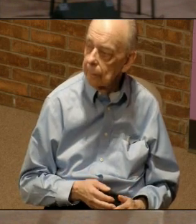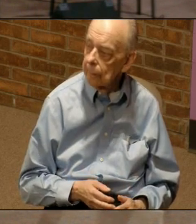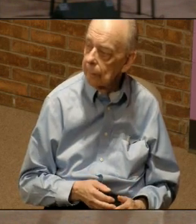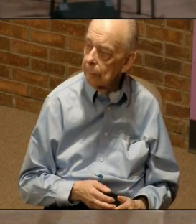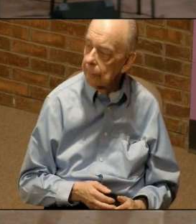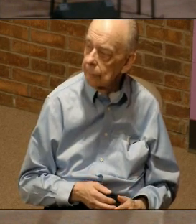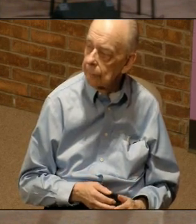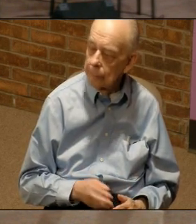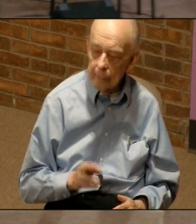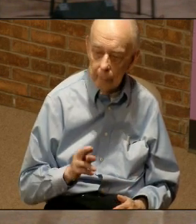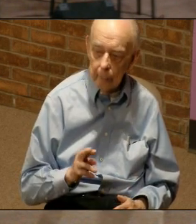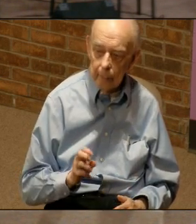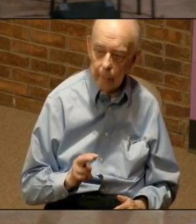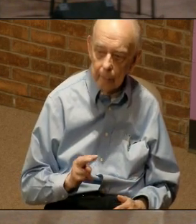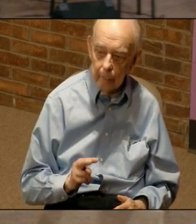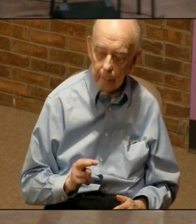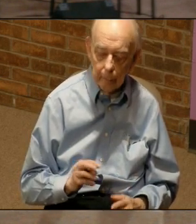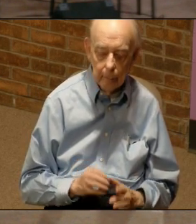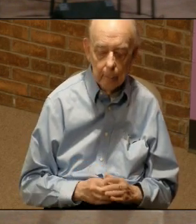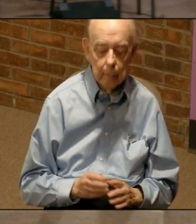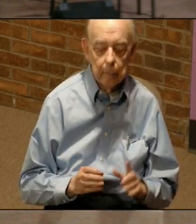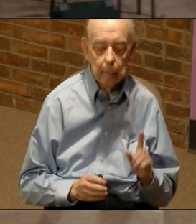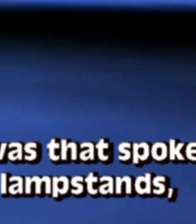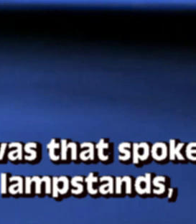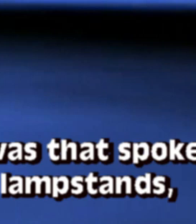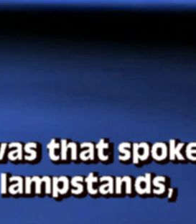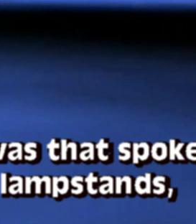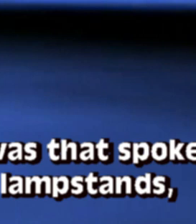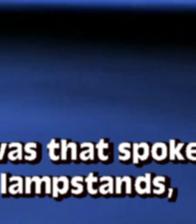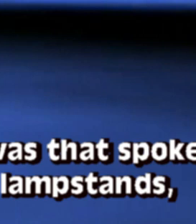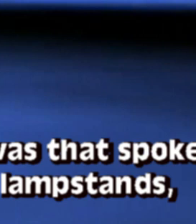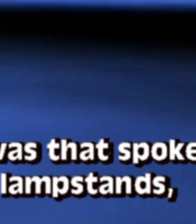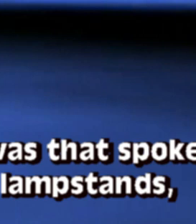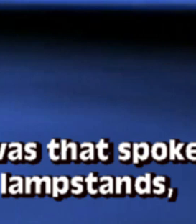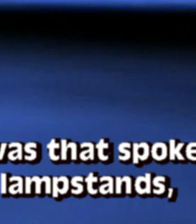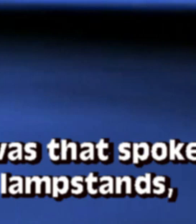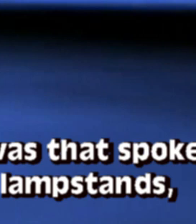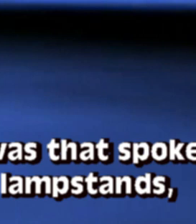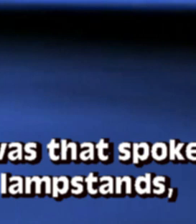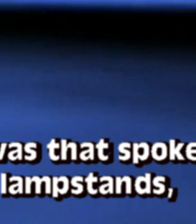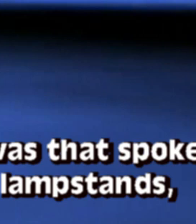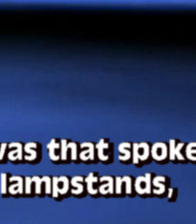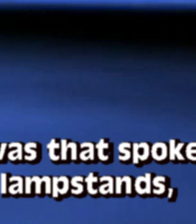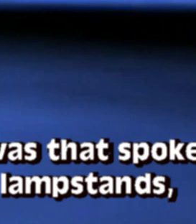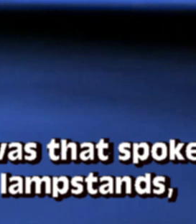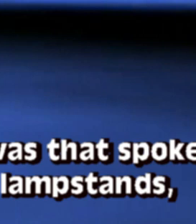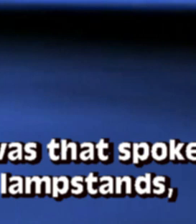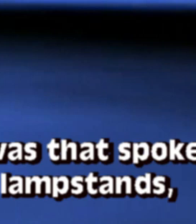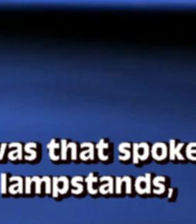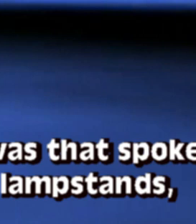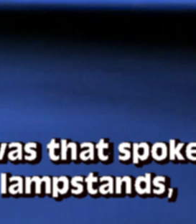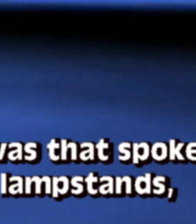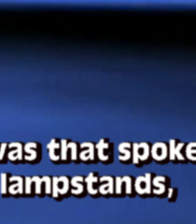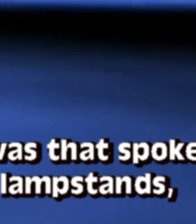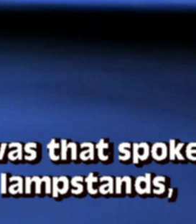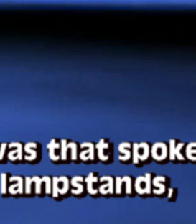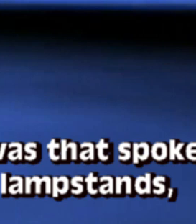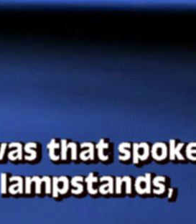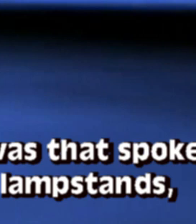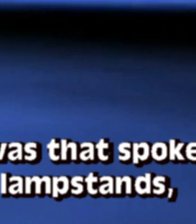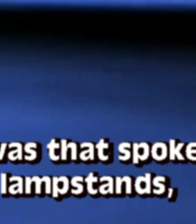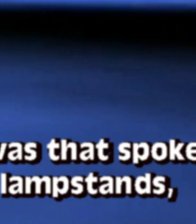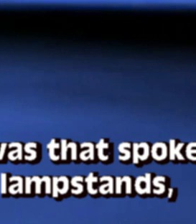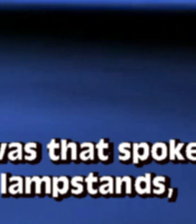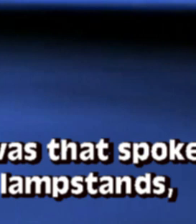in Revelation chapter 1, verses 12 through 16, he speaks to him and he tells John to write in a book everything that he's